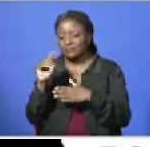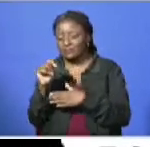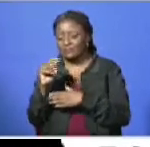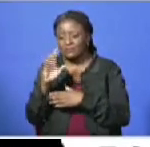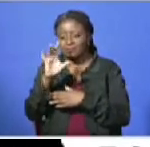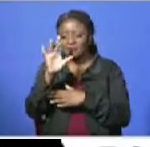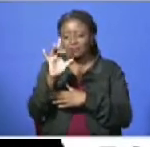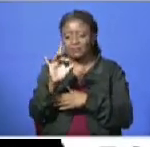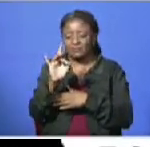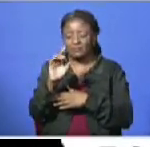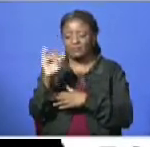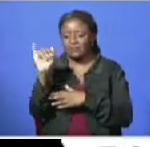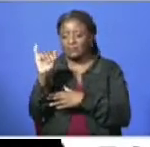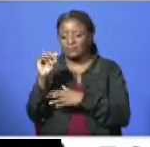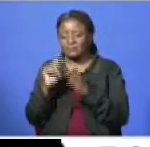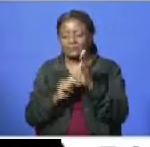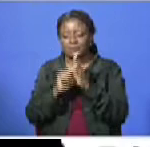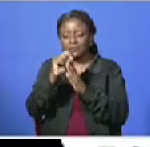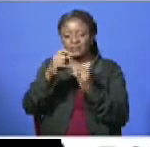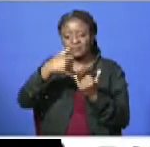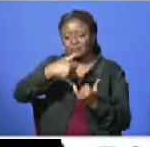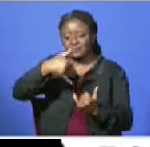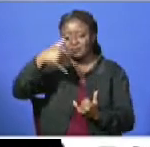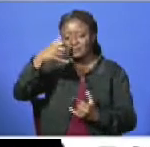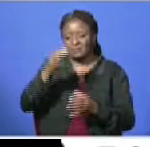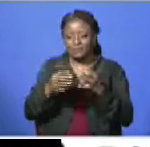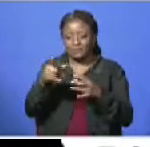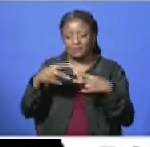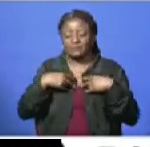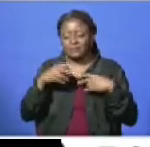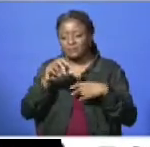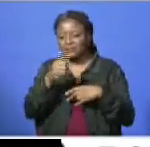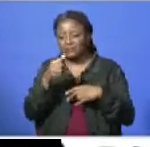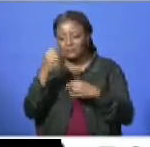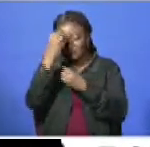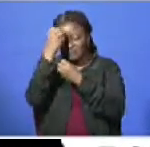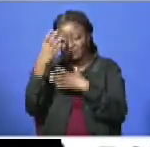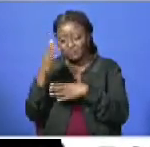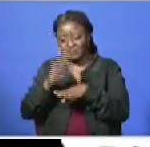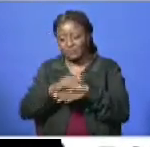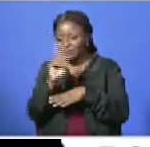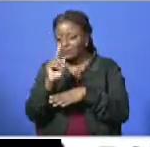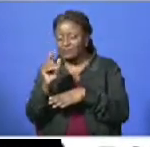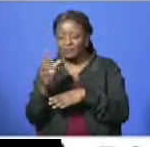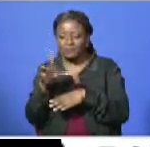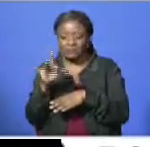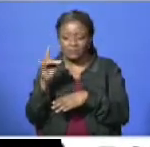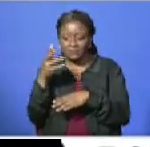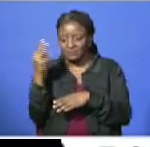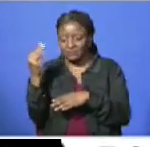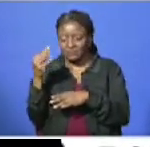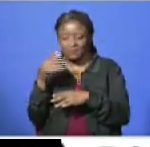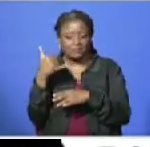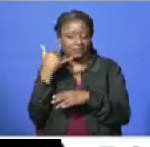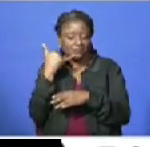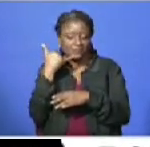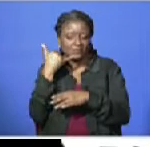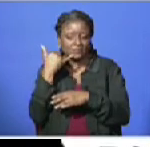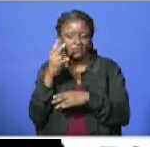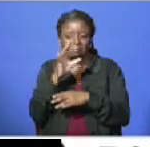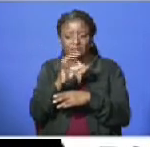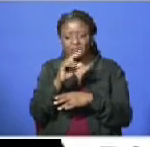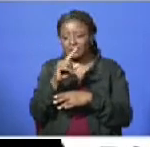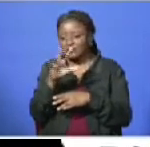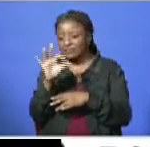If you have any information on the whereabouts of Jack Gerlin, alias Jacqueline, you're asked to call